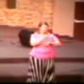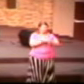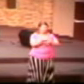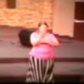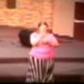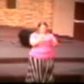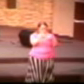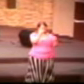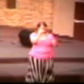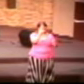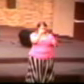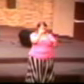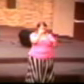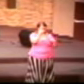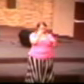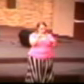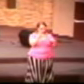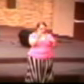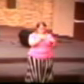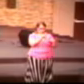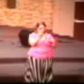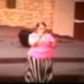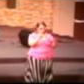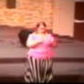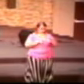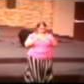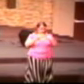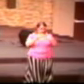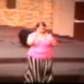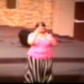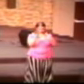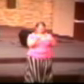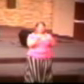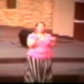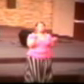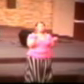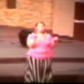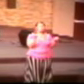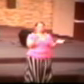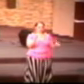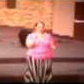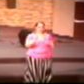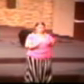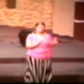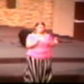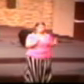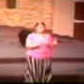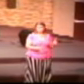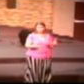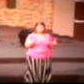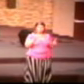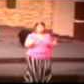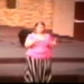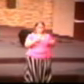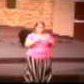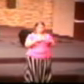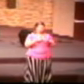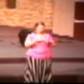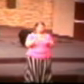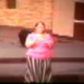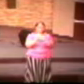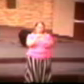without thinking that I am only alive because several people wouldn't let me die.